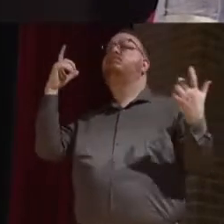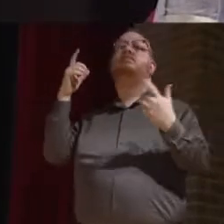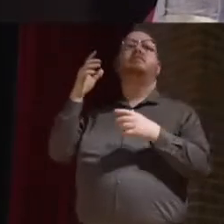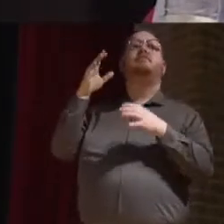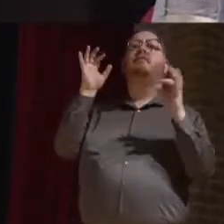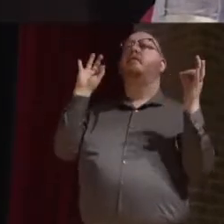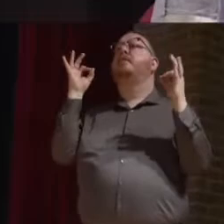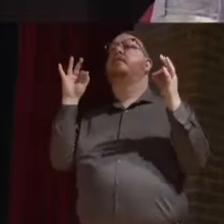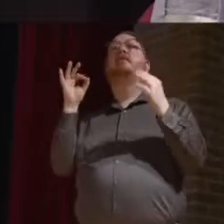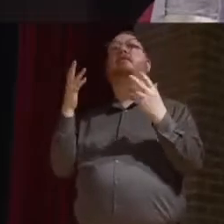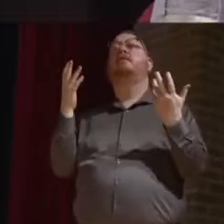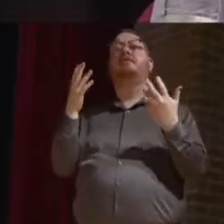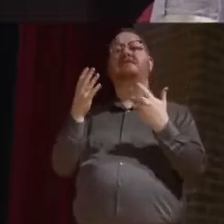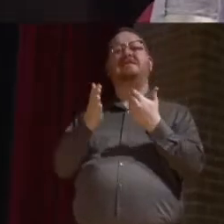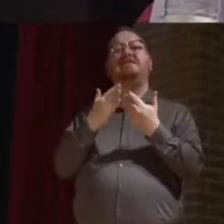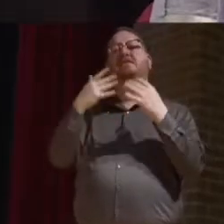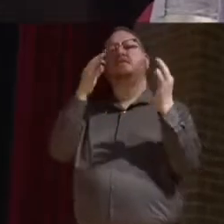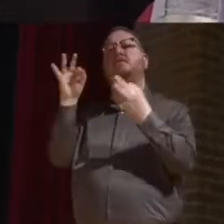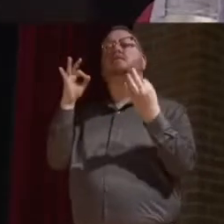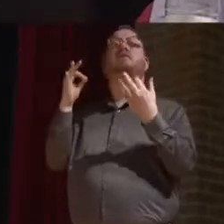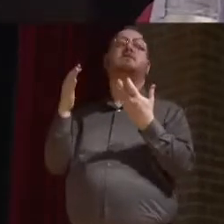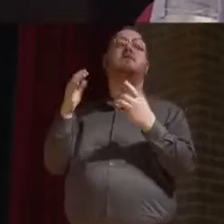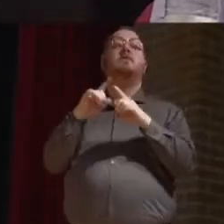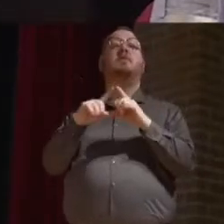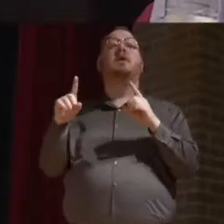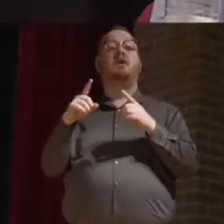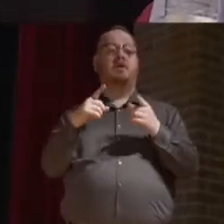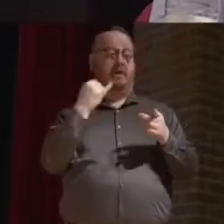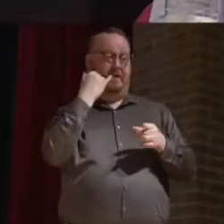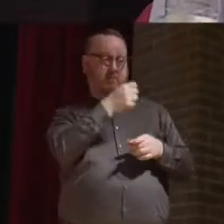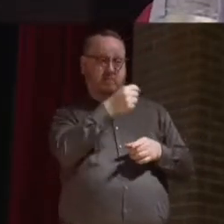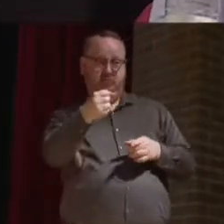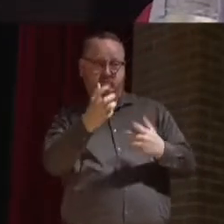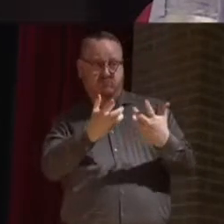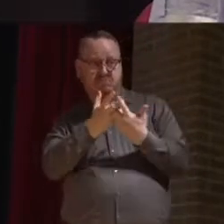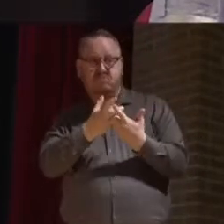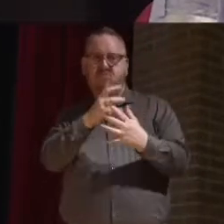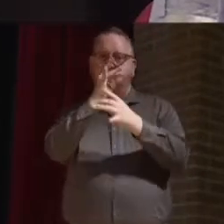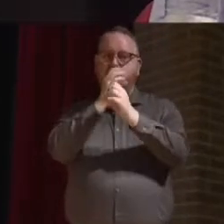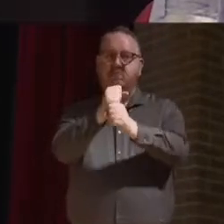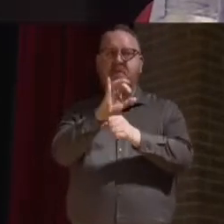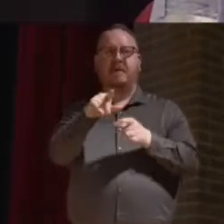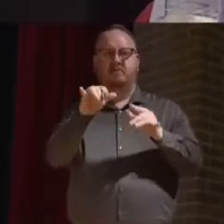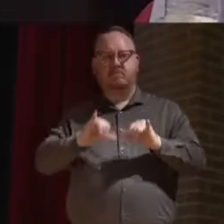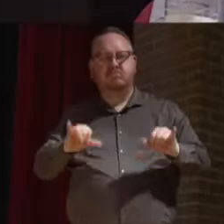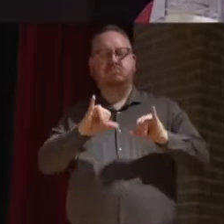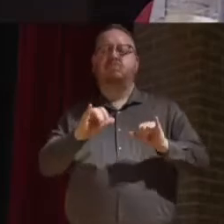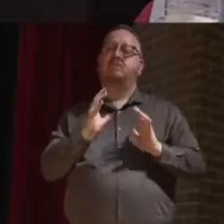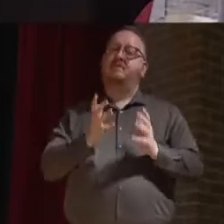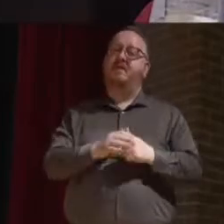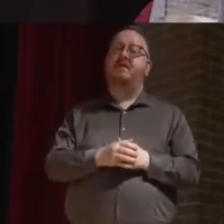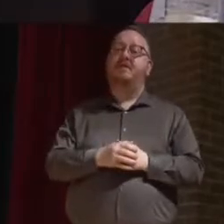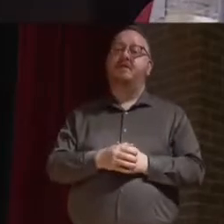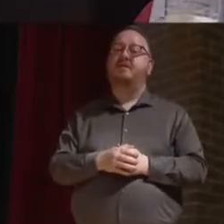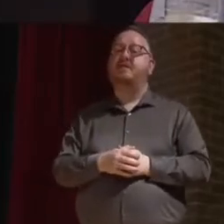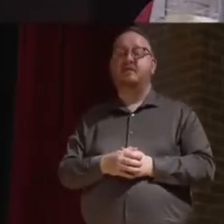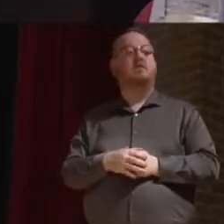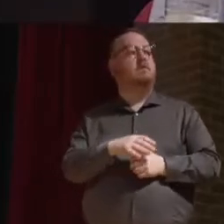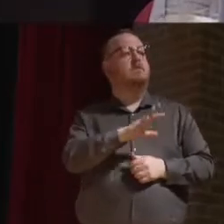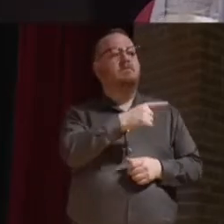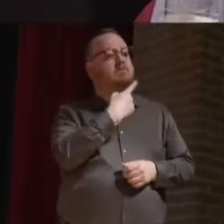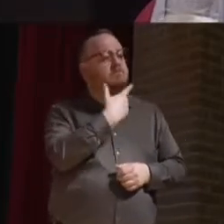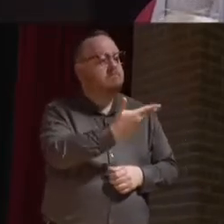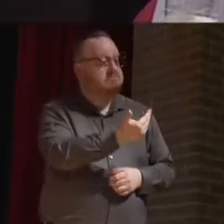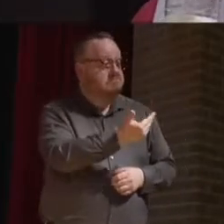put them in the right position. Sure. So, not jumping ahead to 4, but this sort of mirrors a little bit,